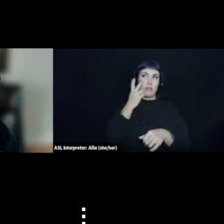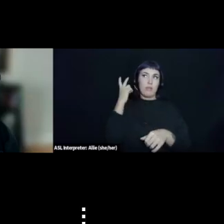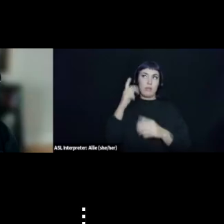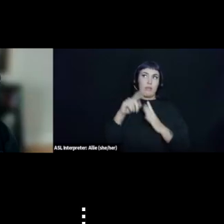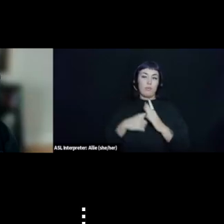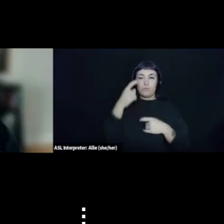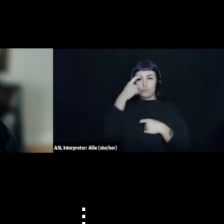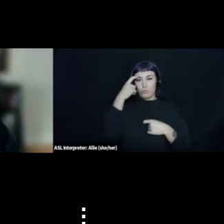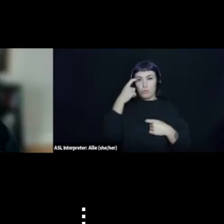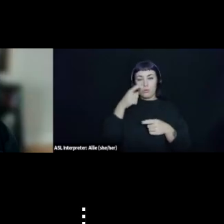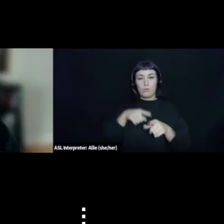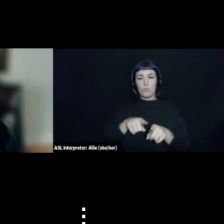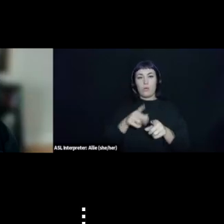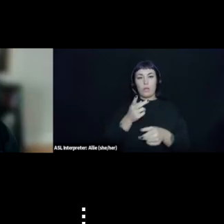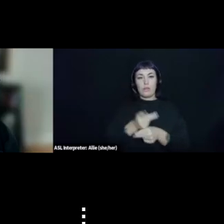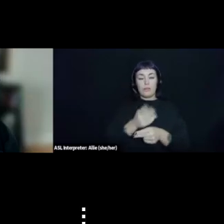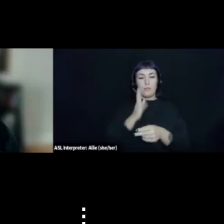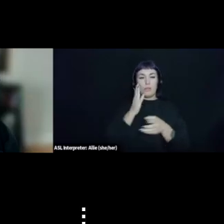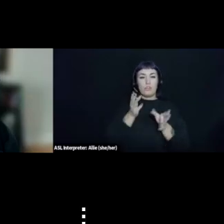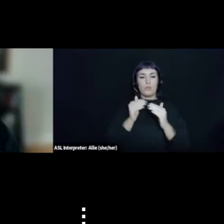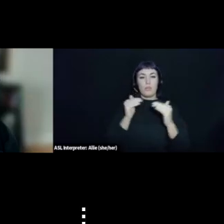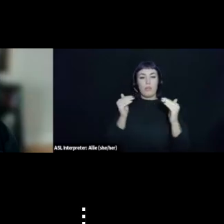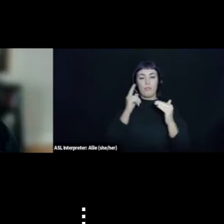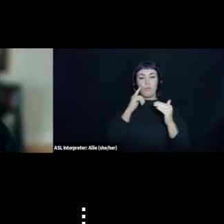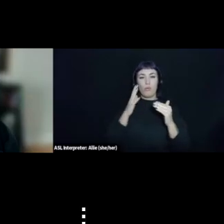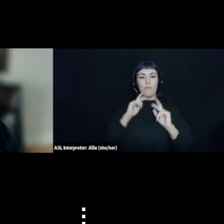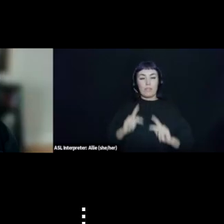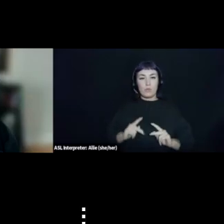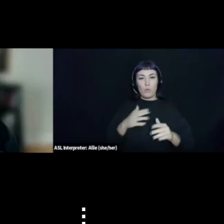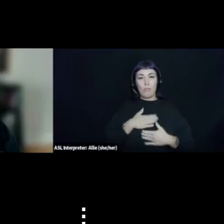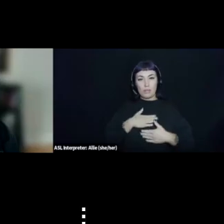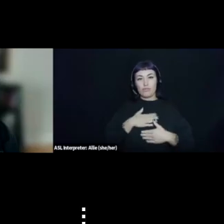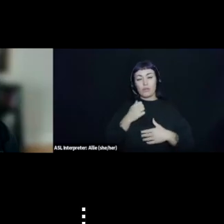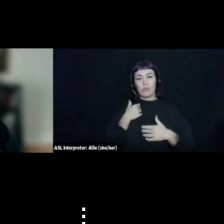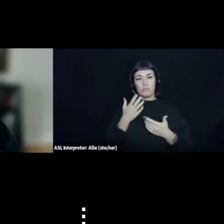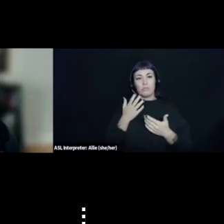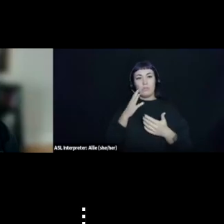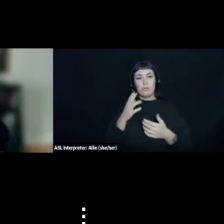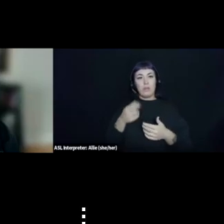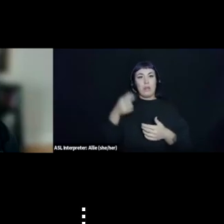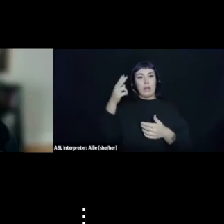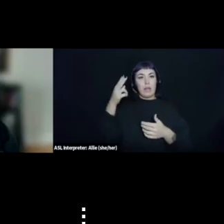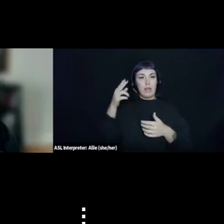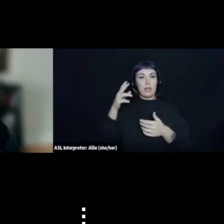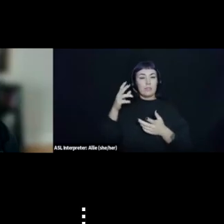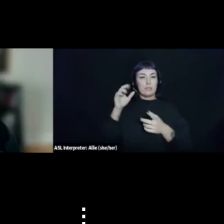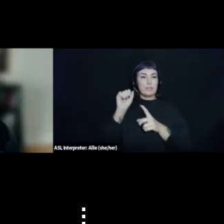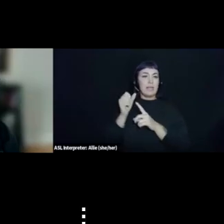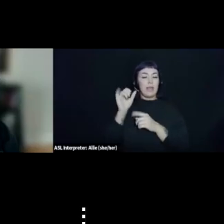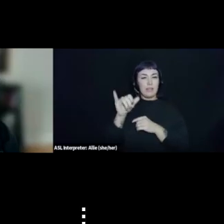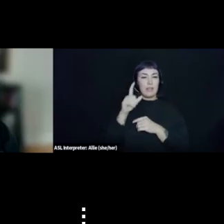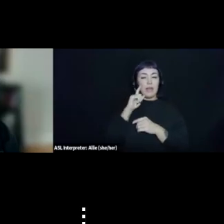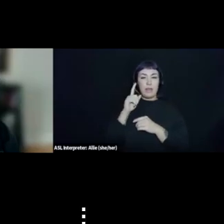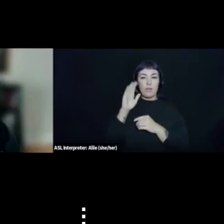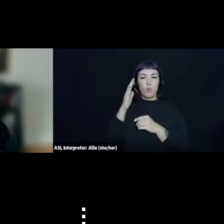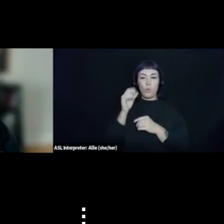original trauma, while keeping the general level of physical pleasure and enjoyment in a heightened state, which does, according to what